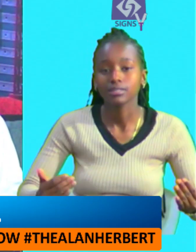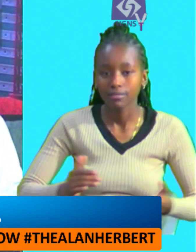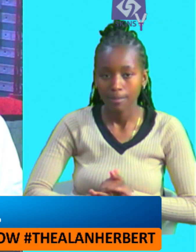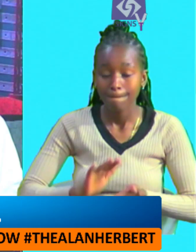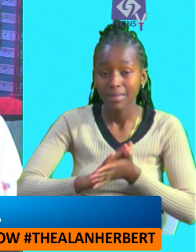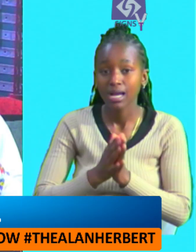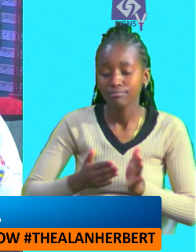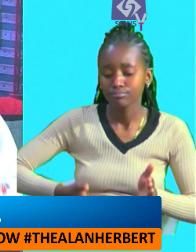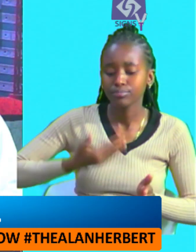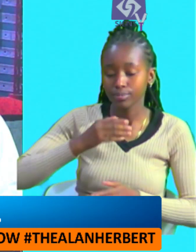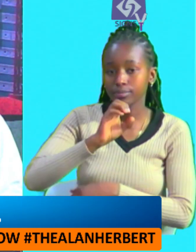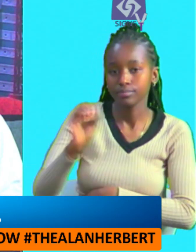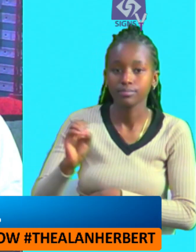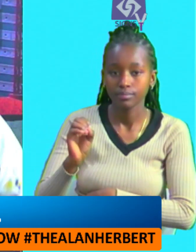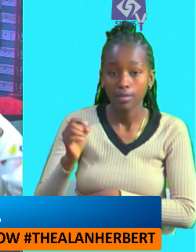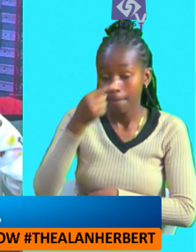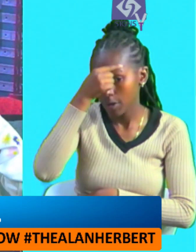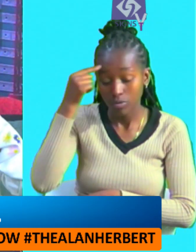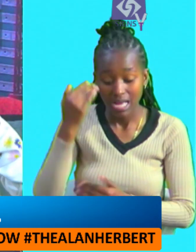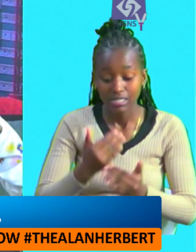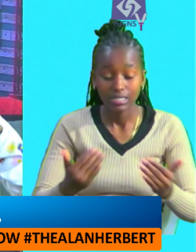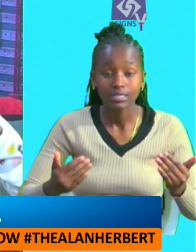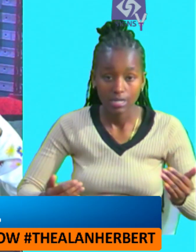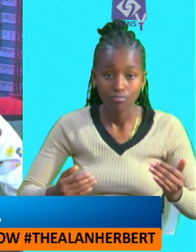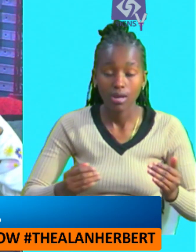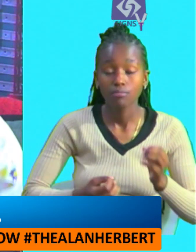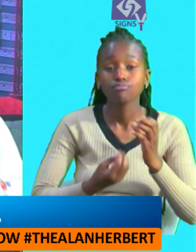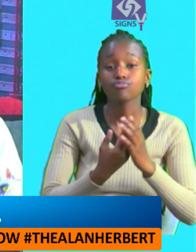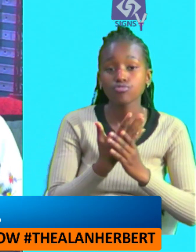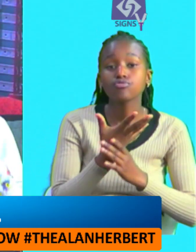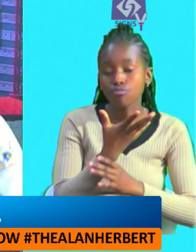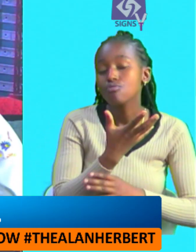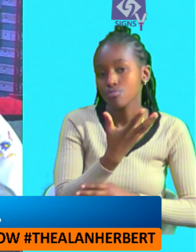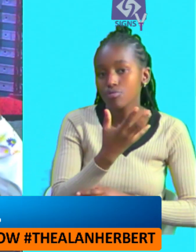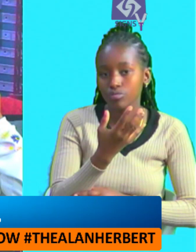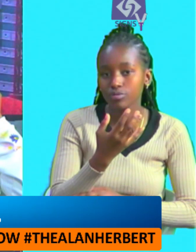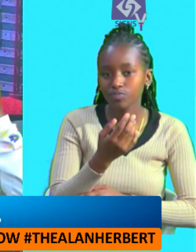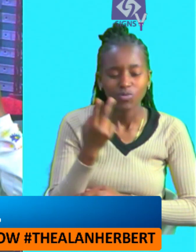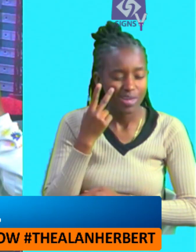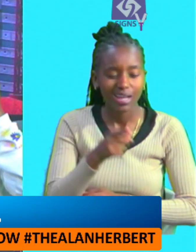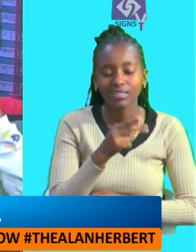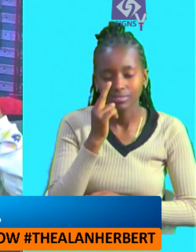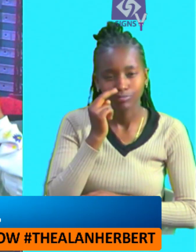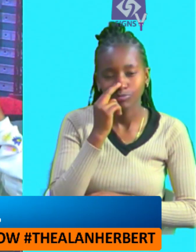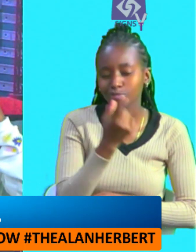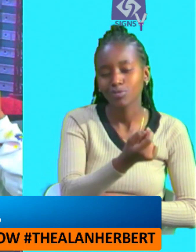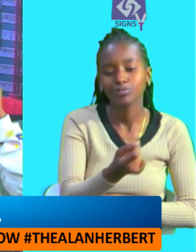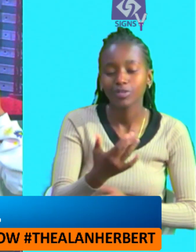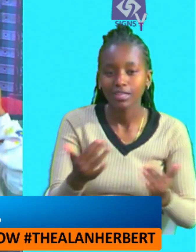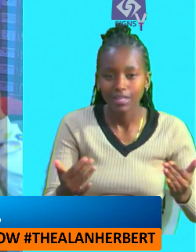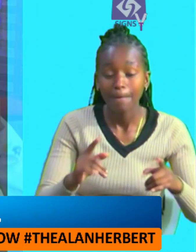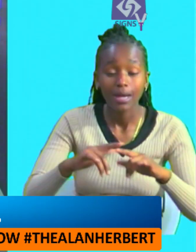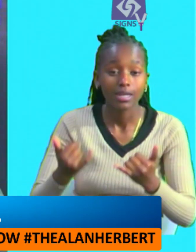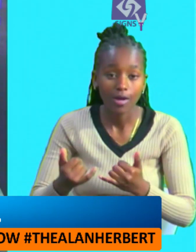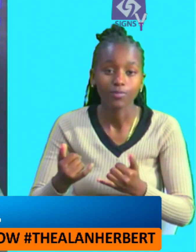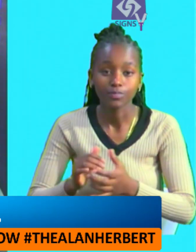you had a 25 with you somewhere. You had that time, you had those friends, the hype was there,